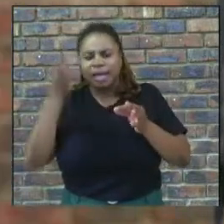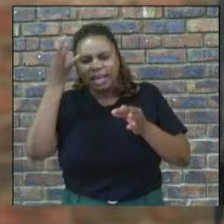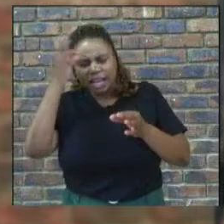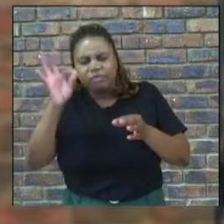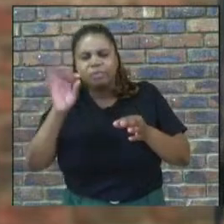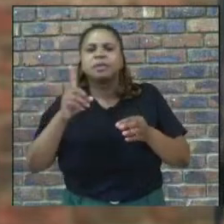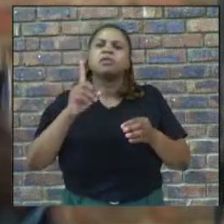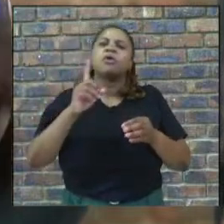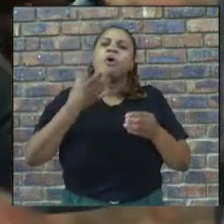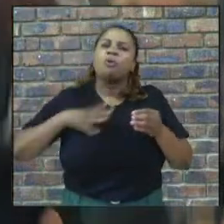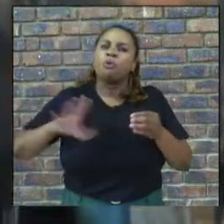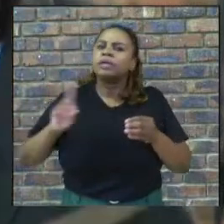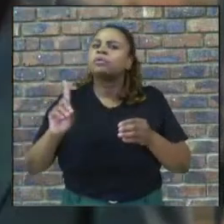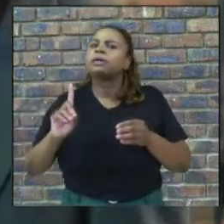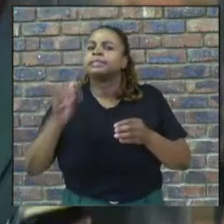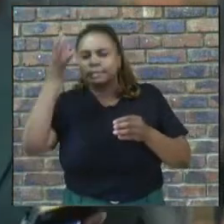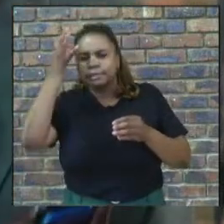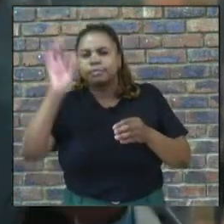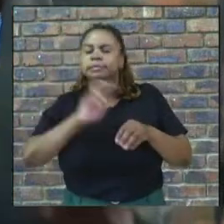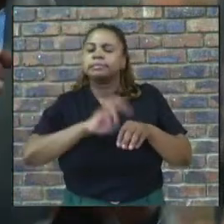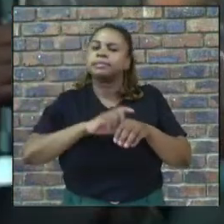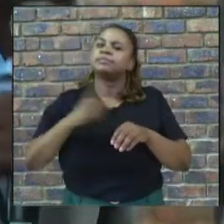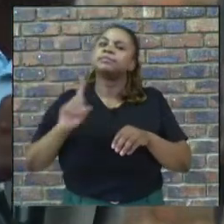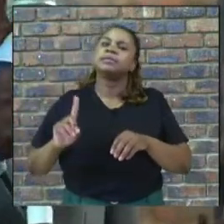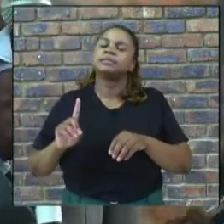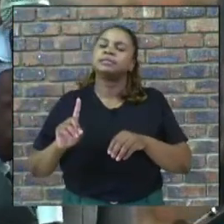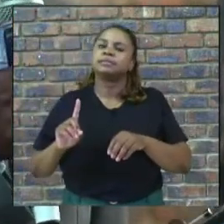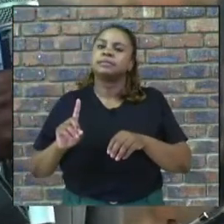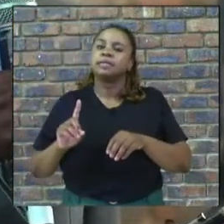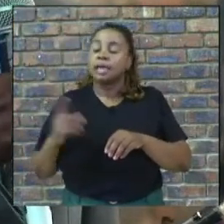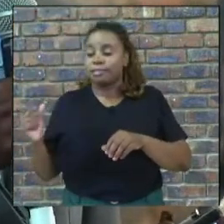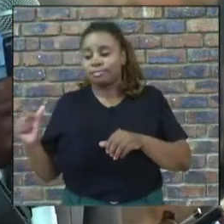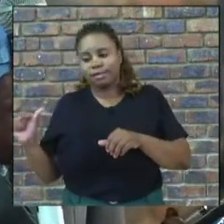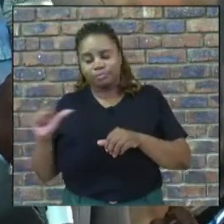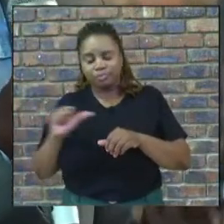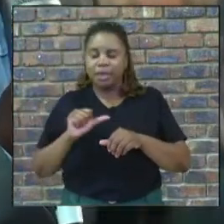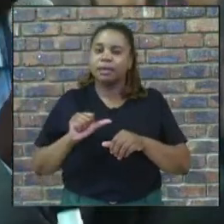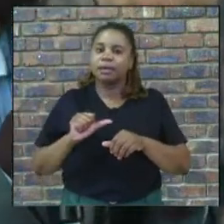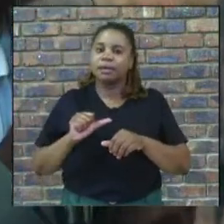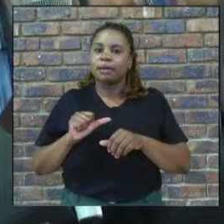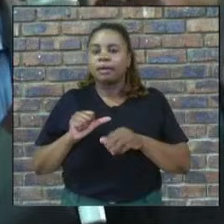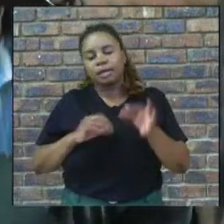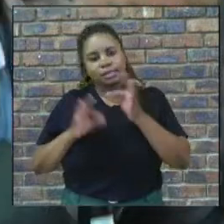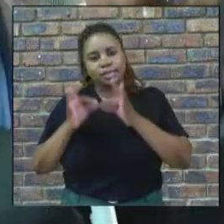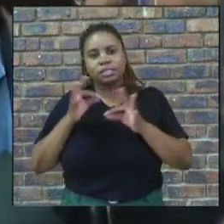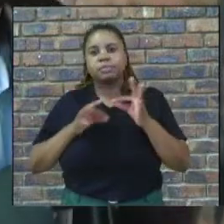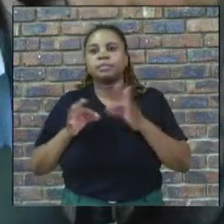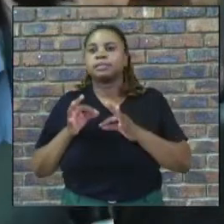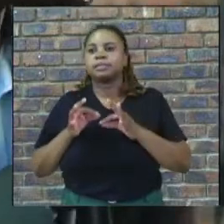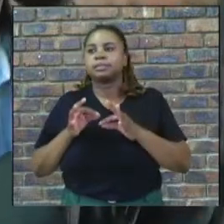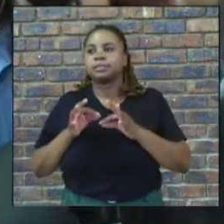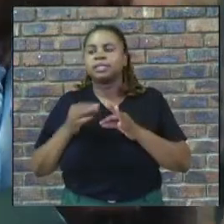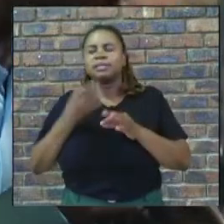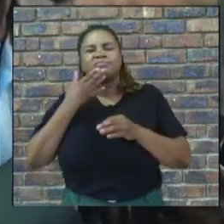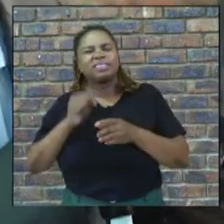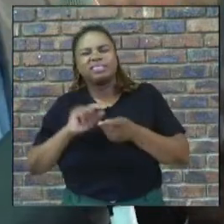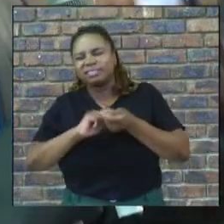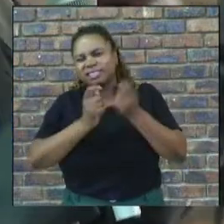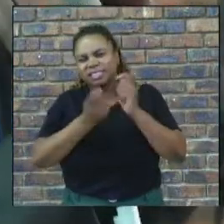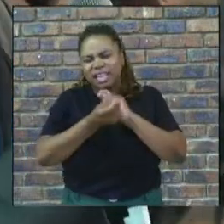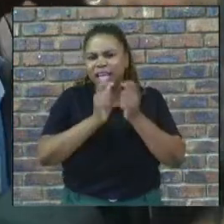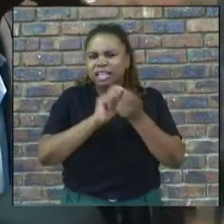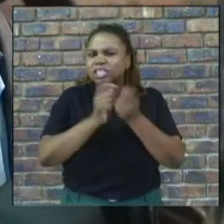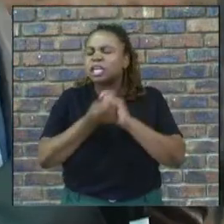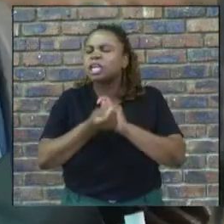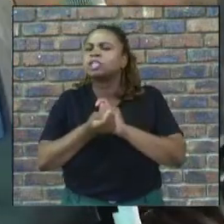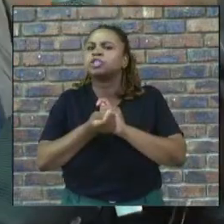to us, you influence us to agree on those things. Can you please change the way you are doing things? Because even